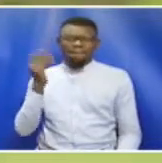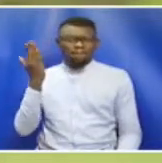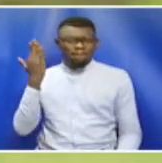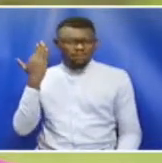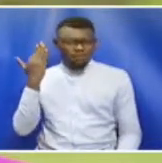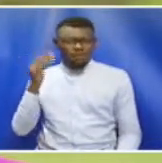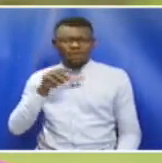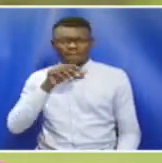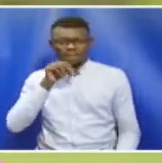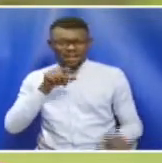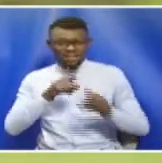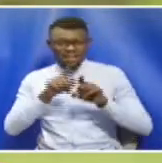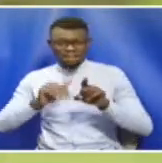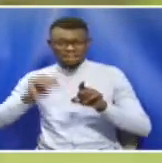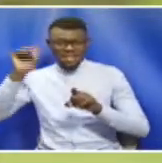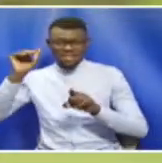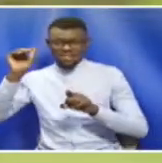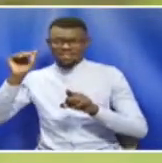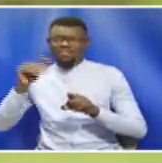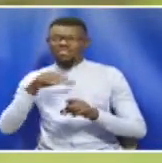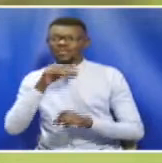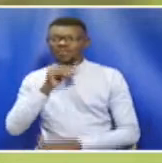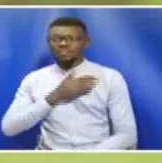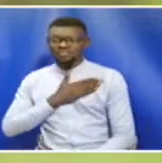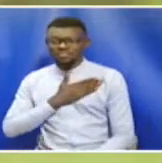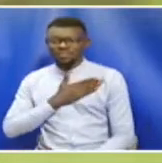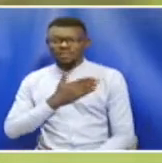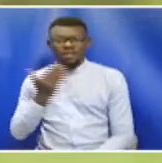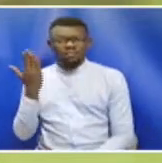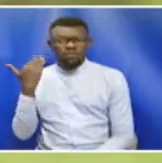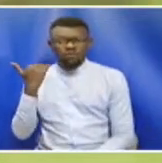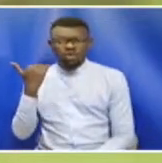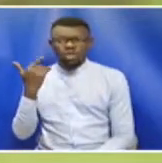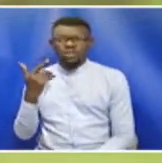father. He gave us